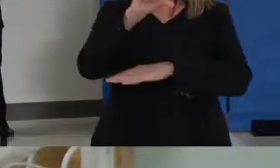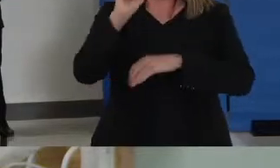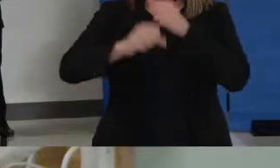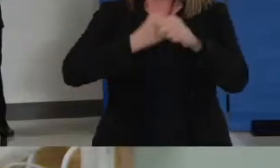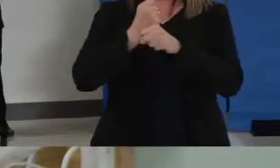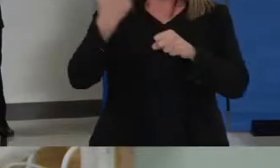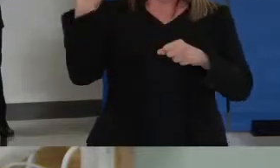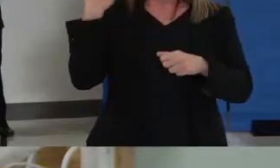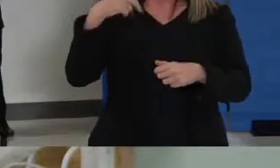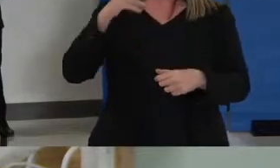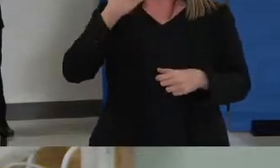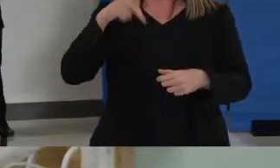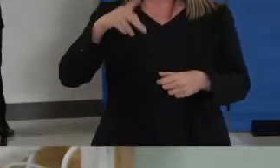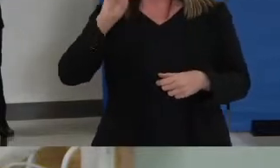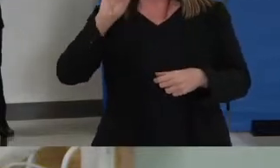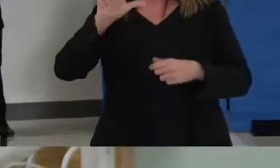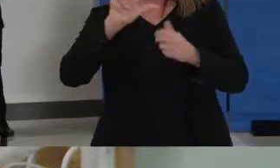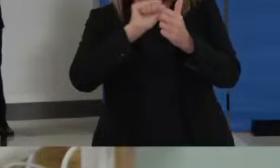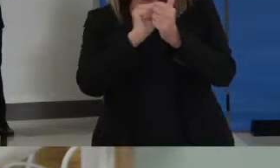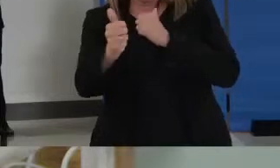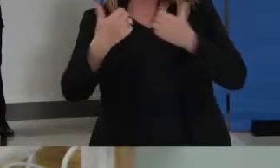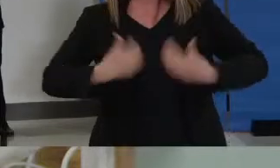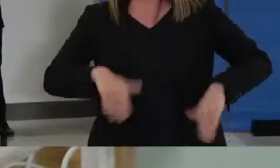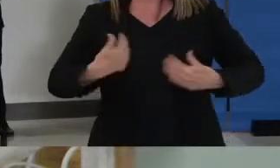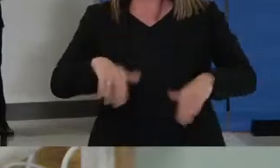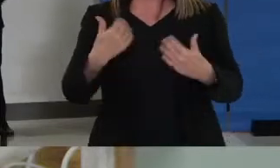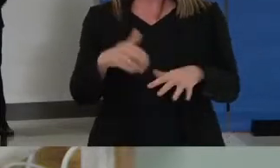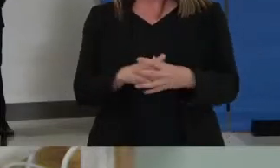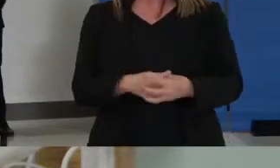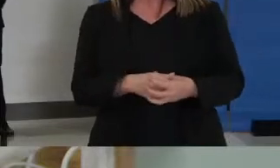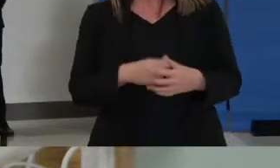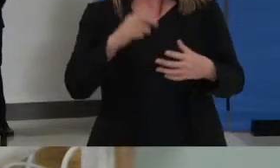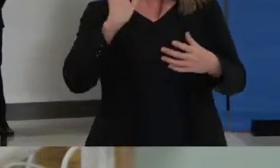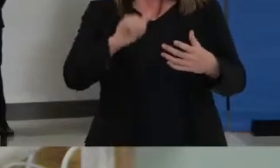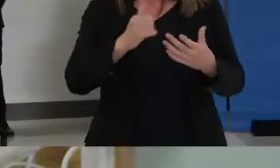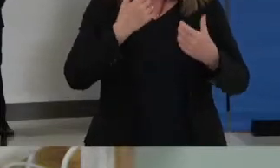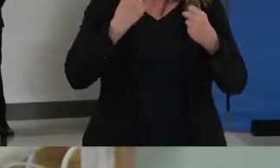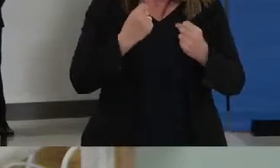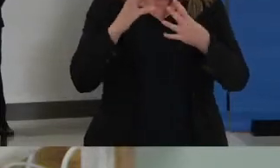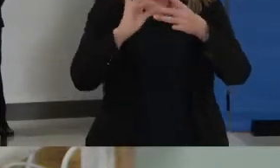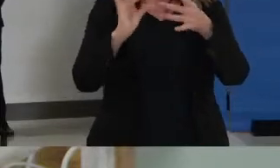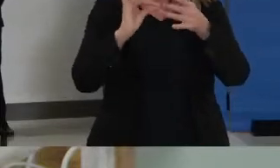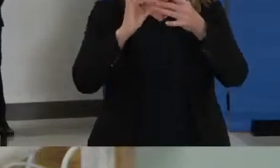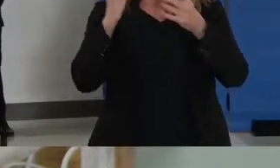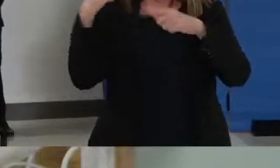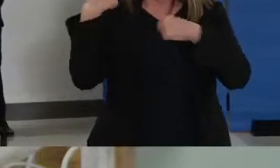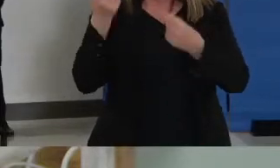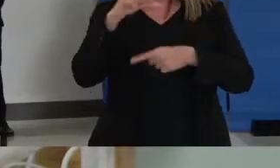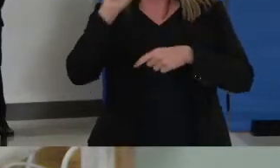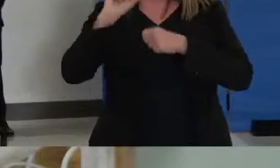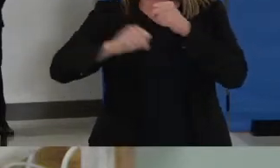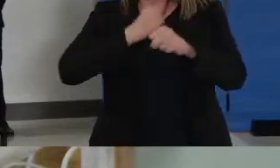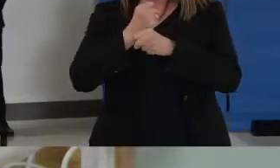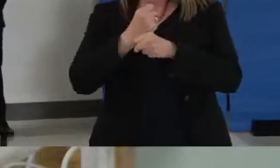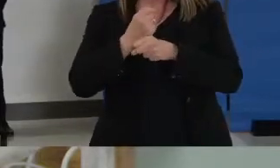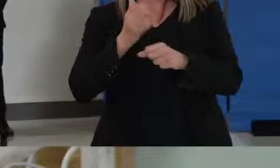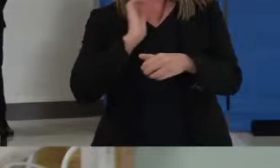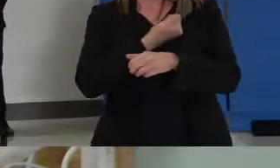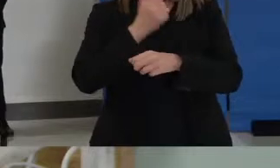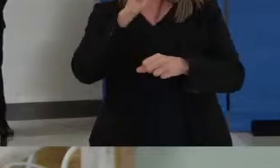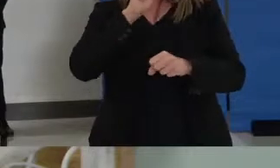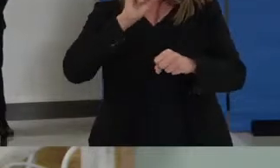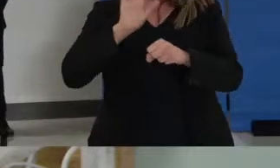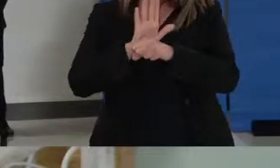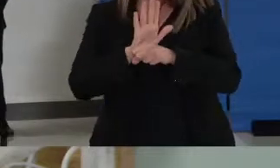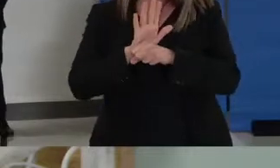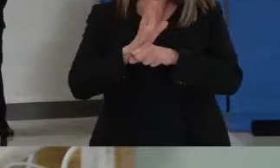Prop 63 passed, a very meaningful, strong message over the past 2 decades of our commitment